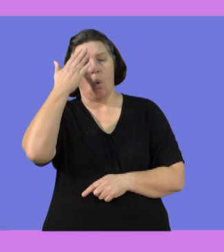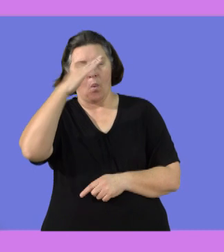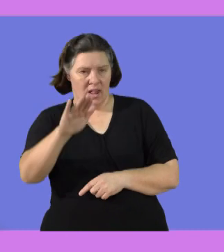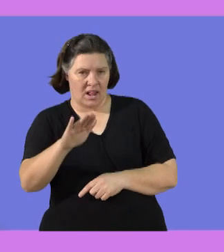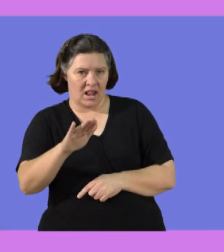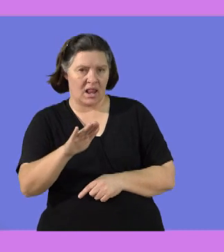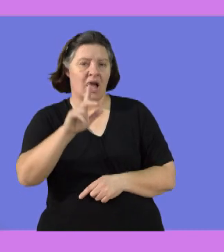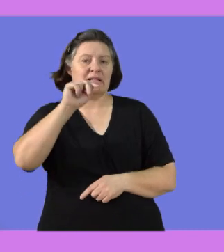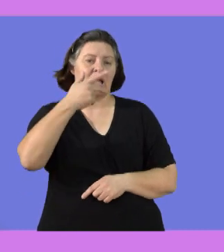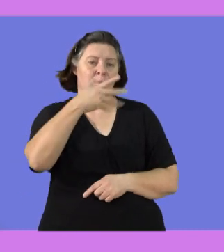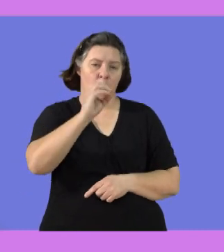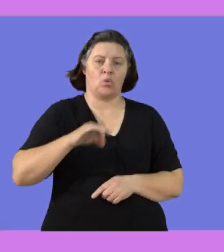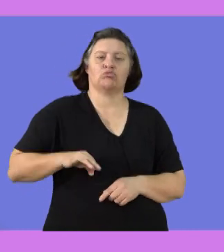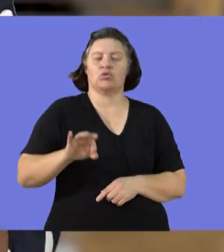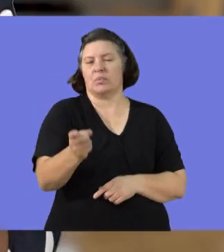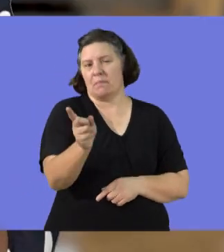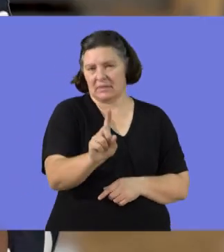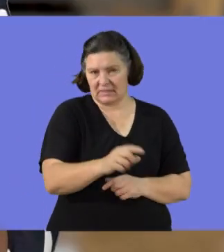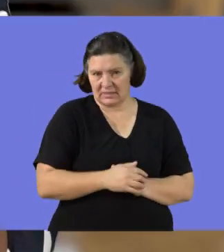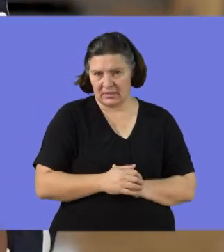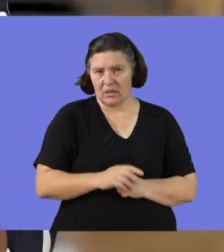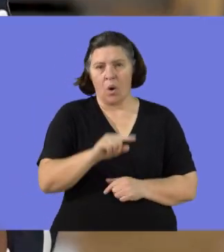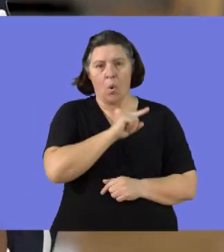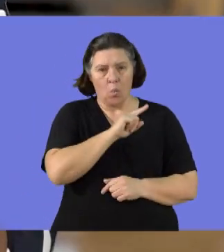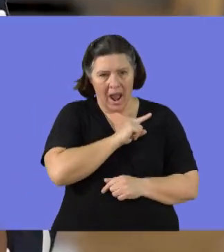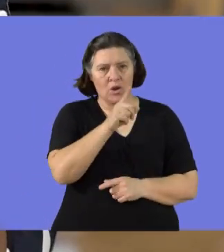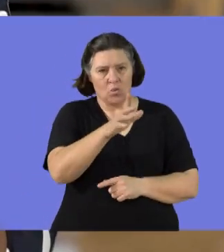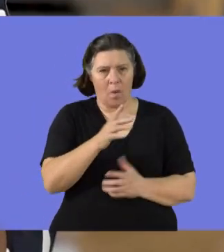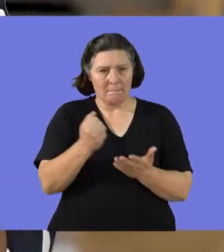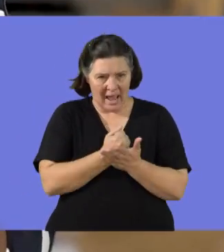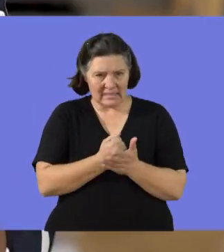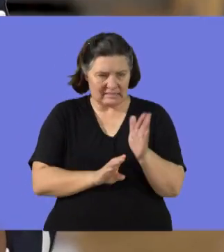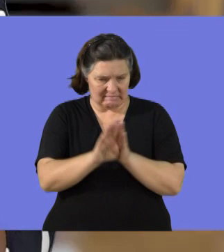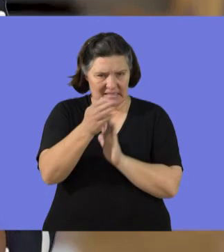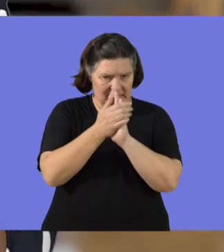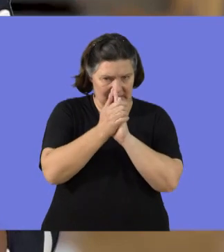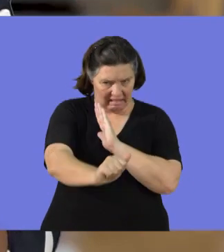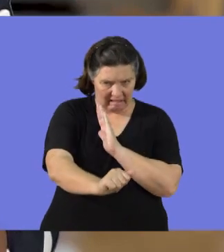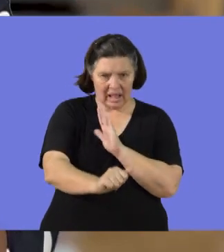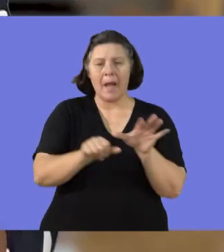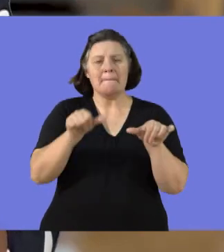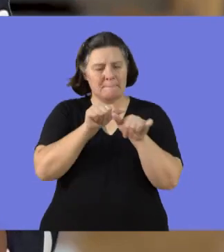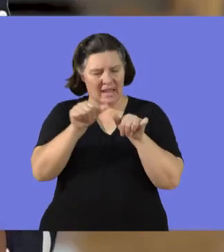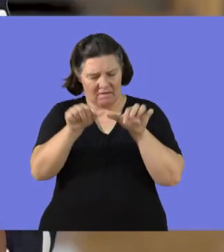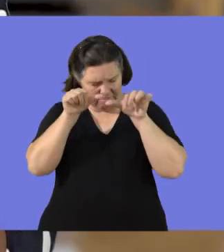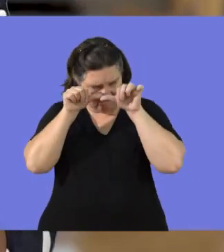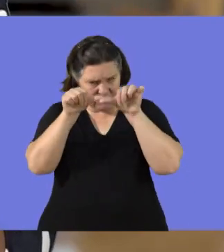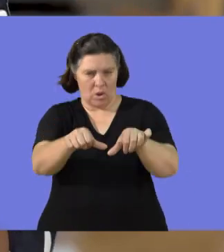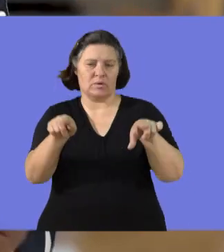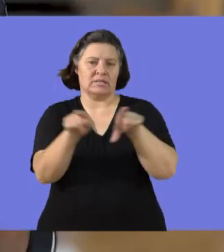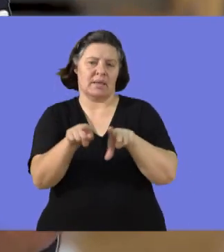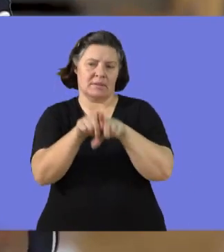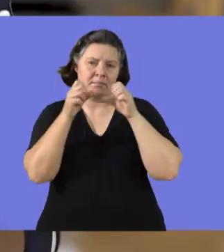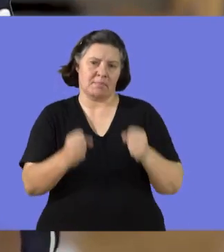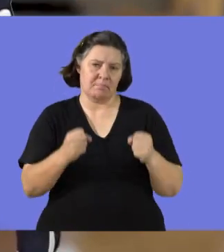will Thabo contribute. But because I want you to excel in the skills of applying the ratio, I want us to do this